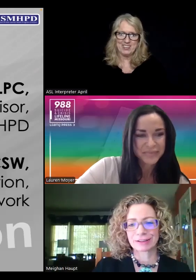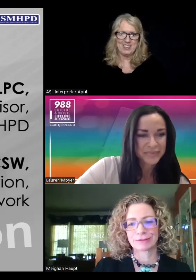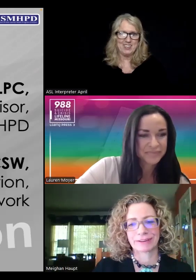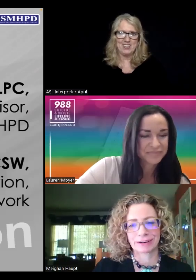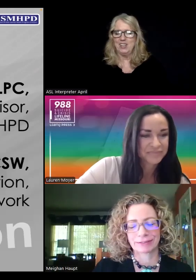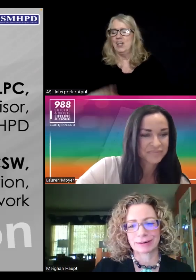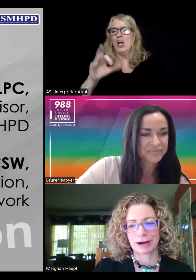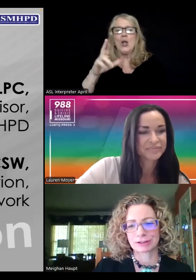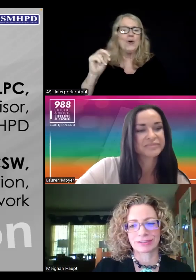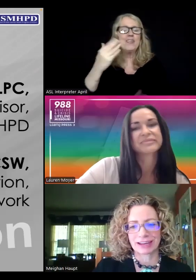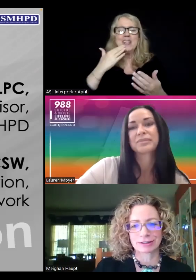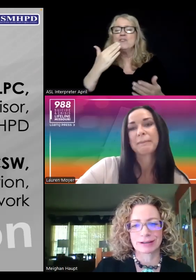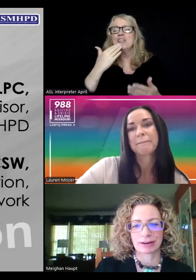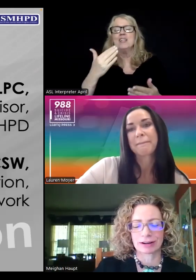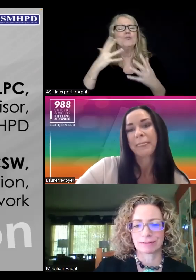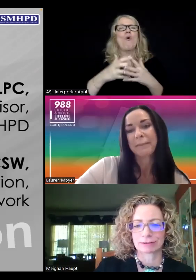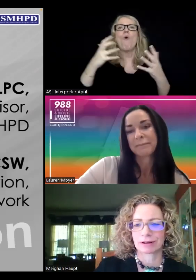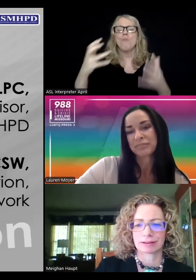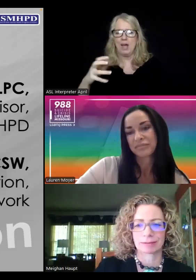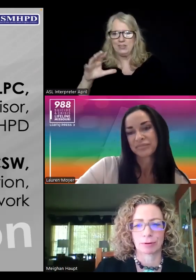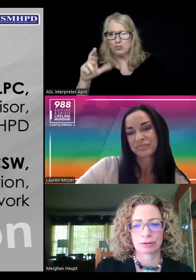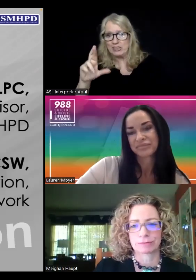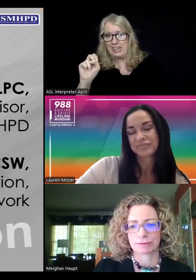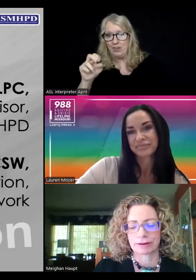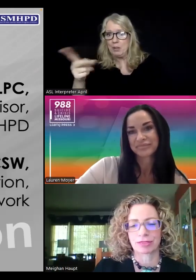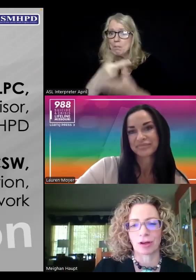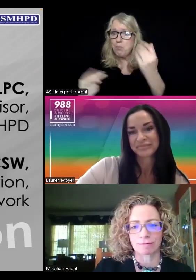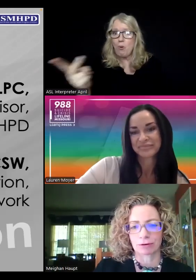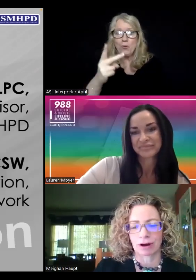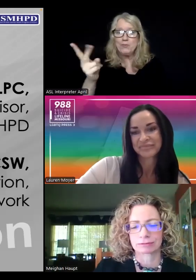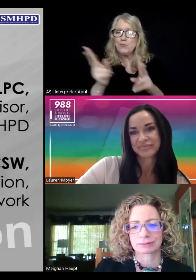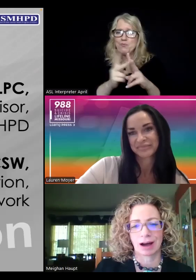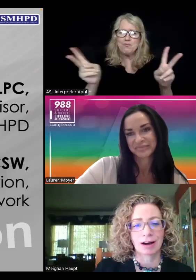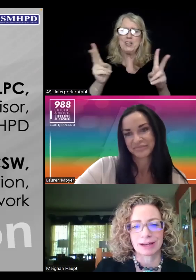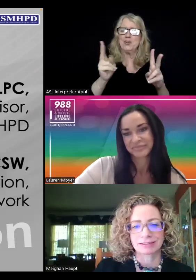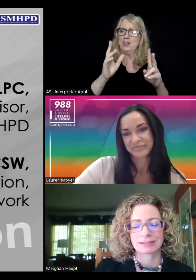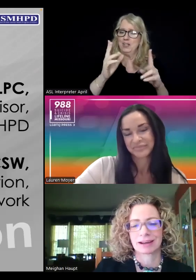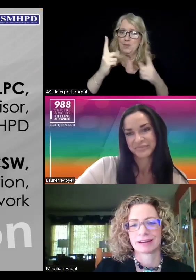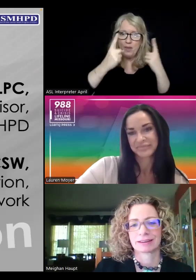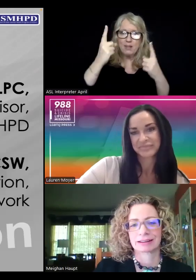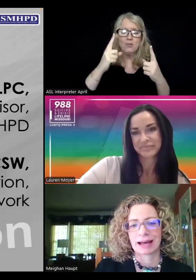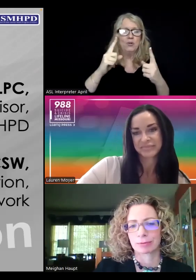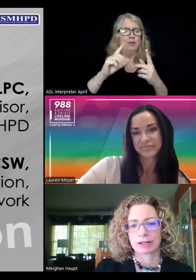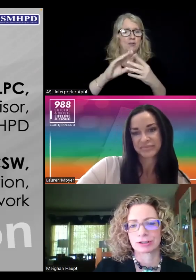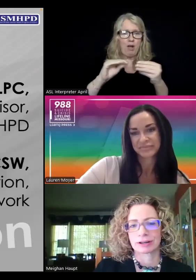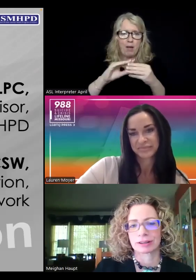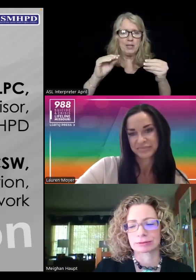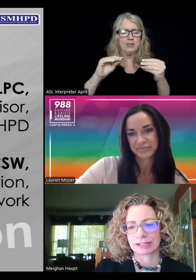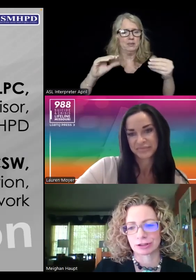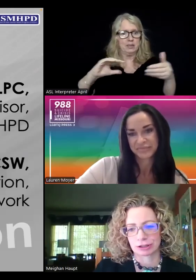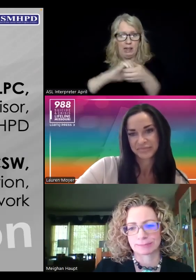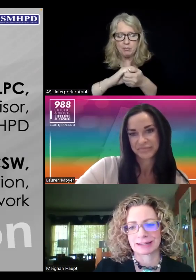Lauren, thank you very, very much. And thank you, Carrie, for both of your very thoughtful comments, the collaboration